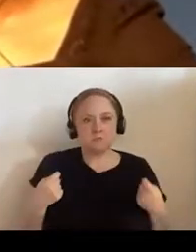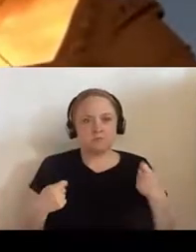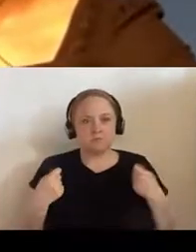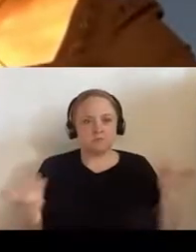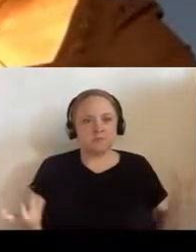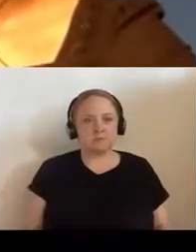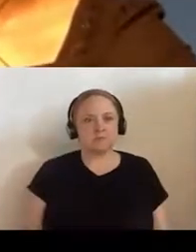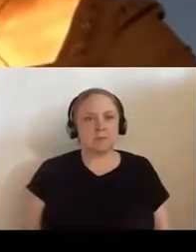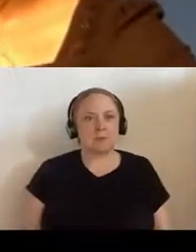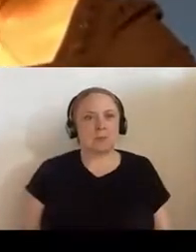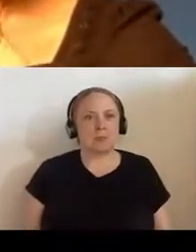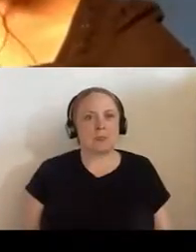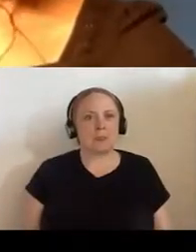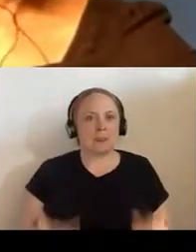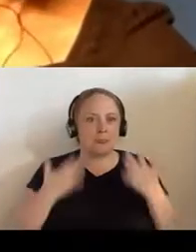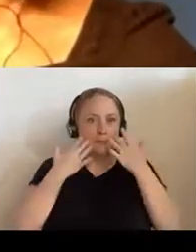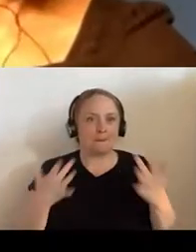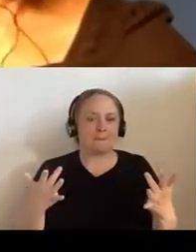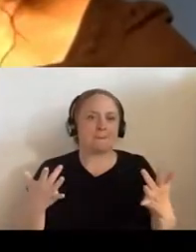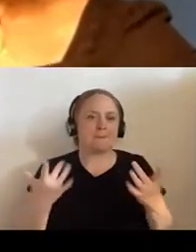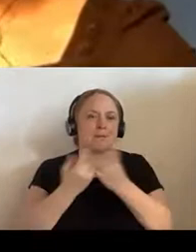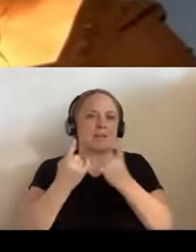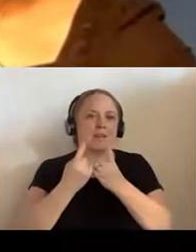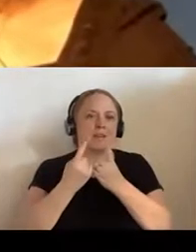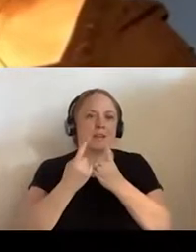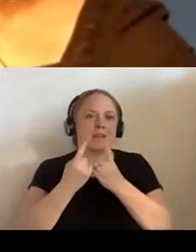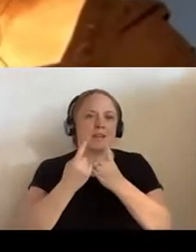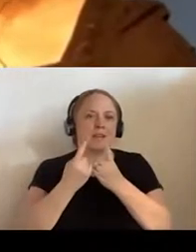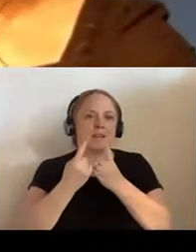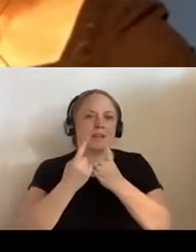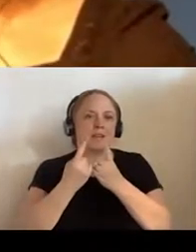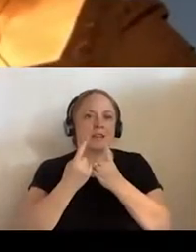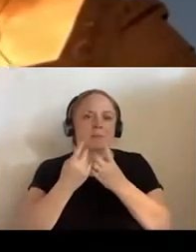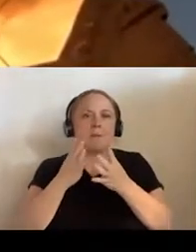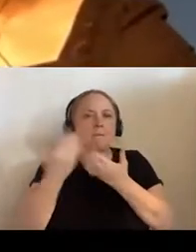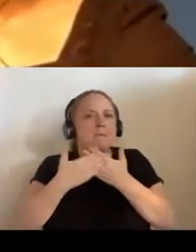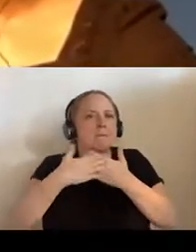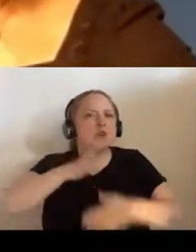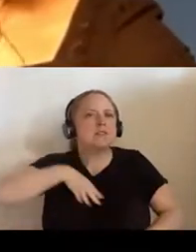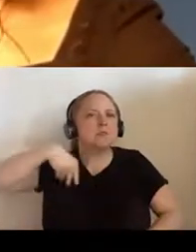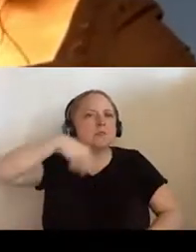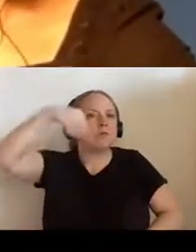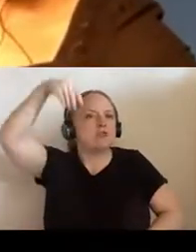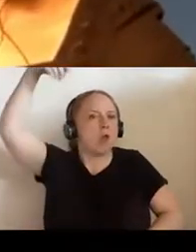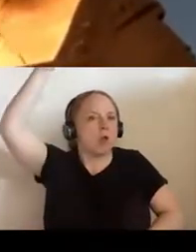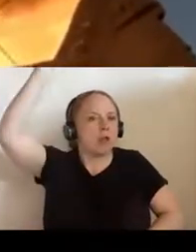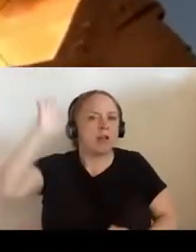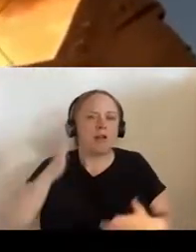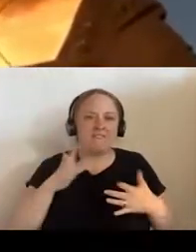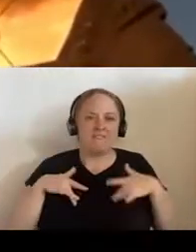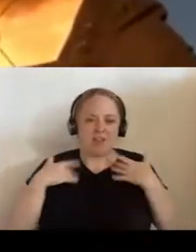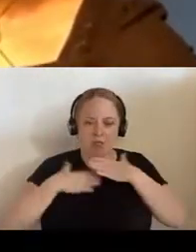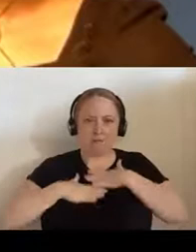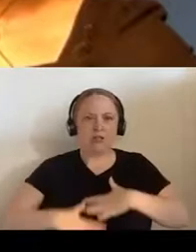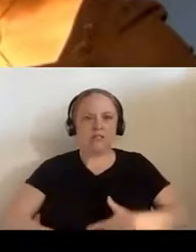that enact something that's not, that's intangible, that's more spiritual maybe. So I definitely see the body as a vessel for thought